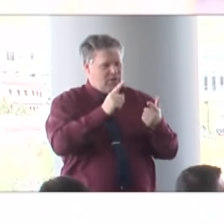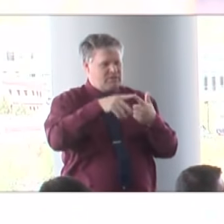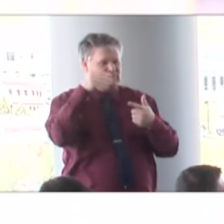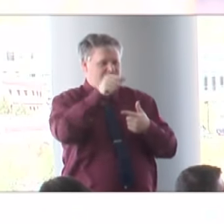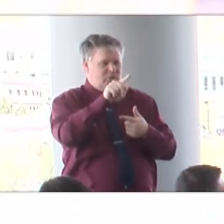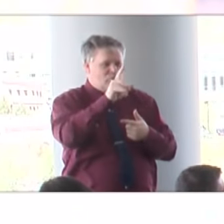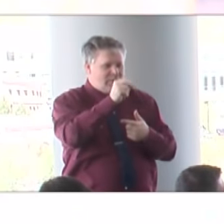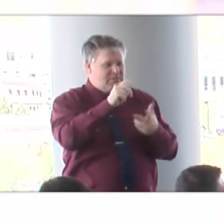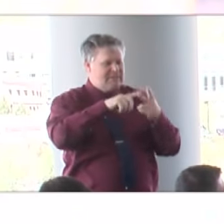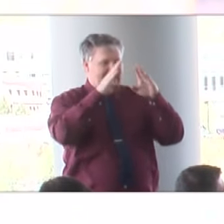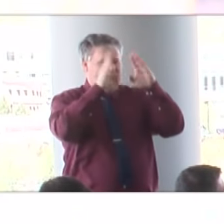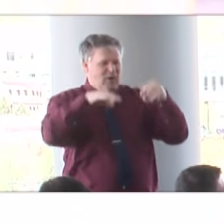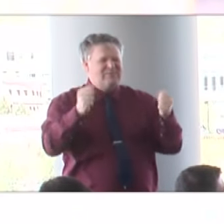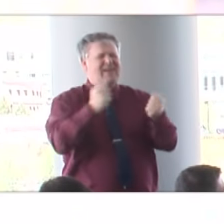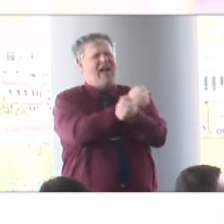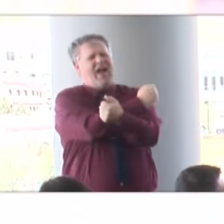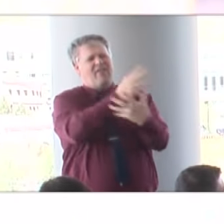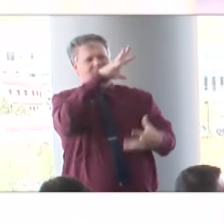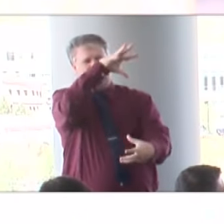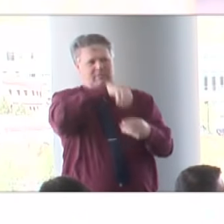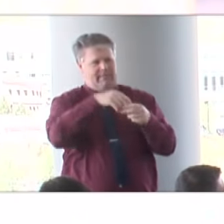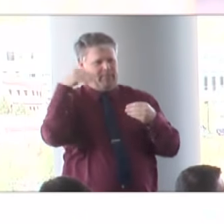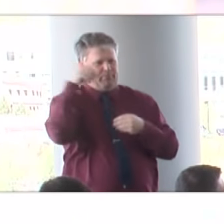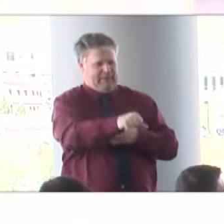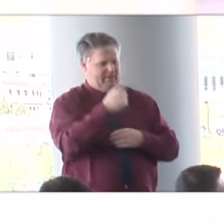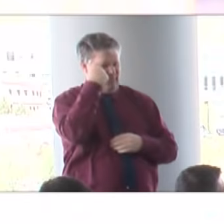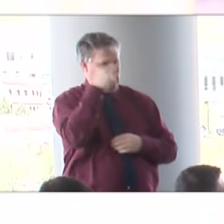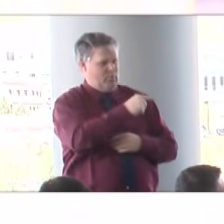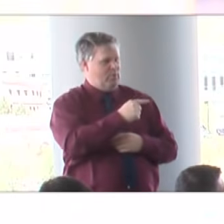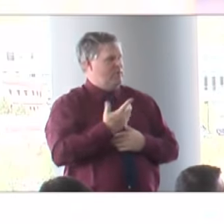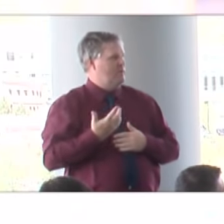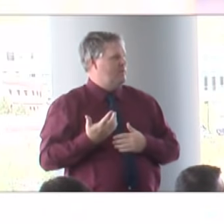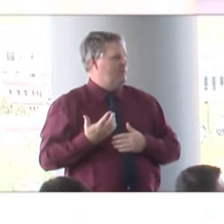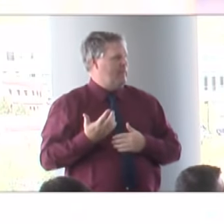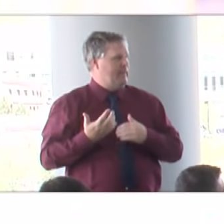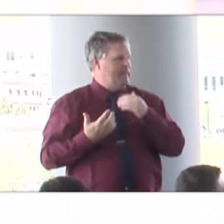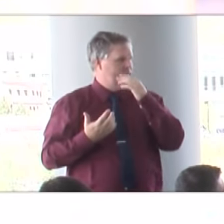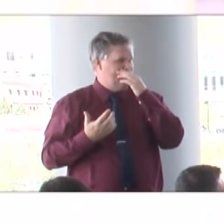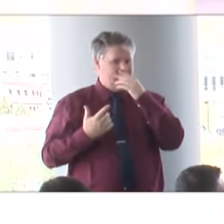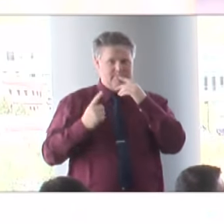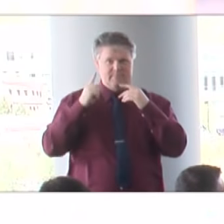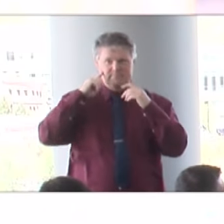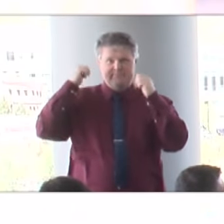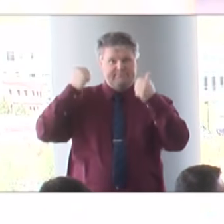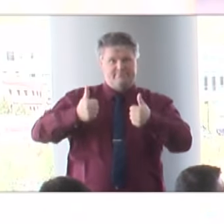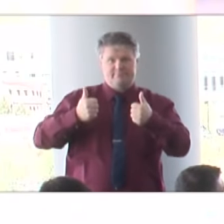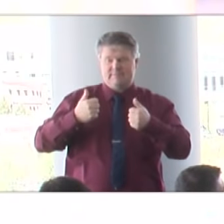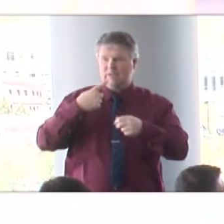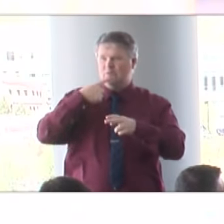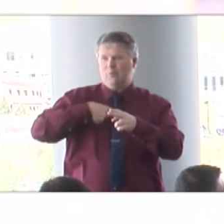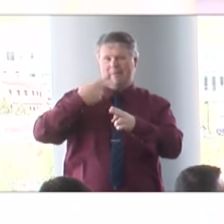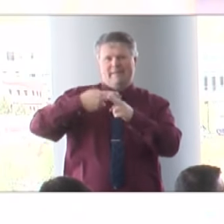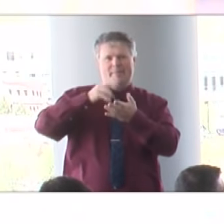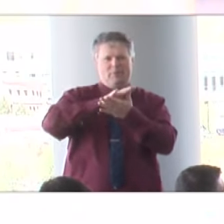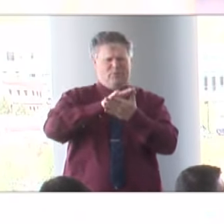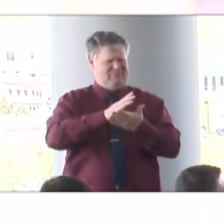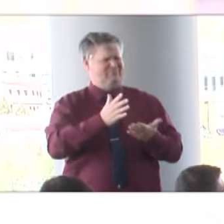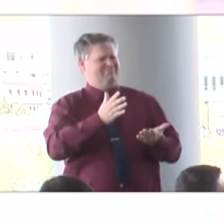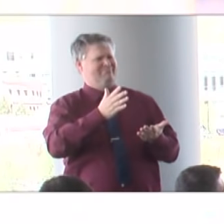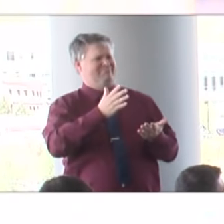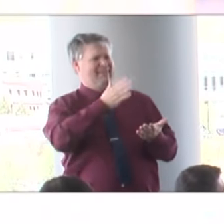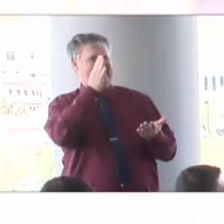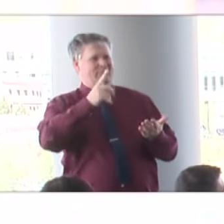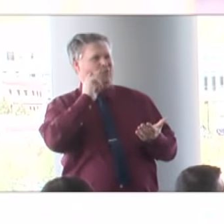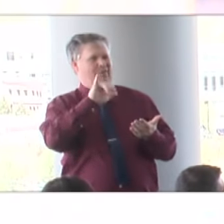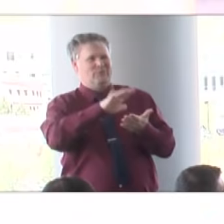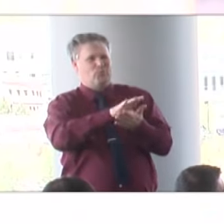housing, everything. Everything will be paid for. And I said, that sounds great. He named the school. I had no idea what it was, you